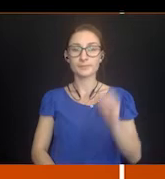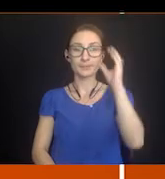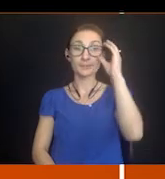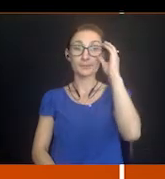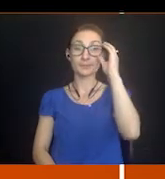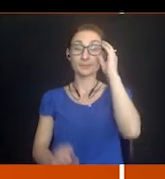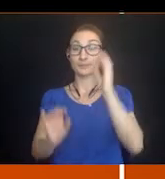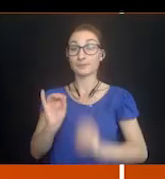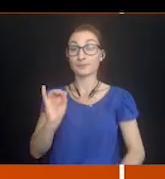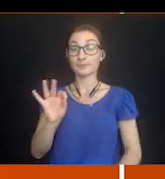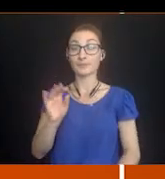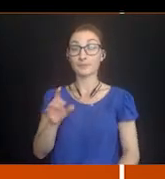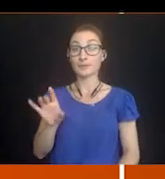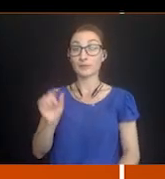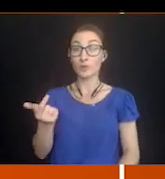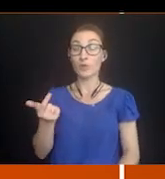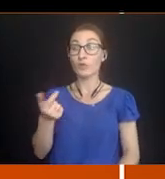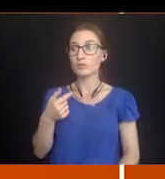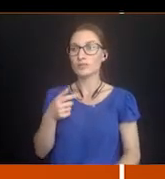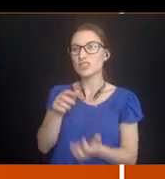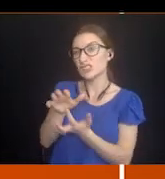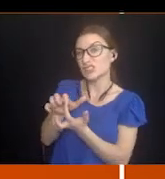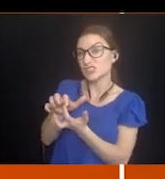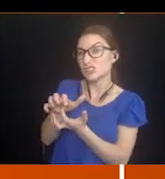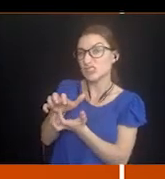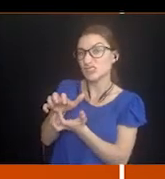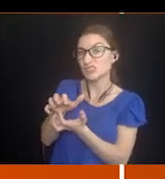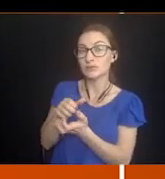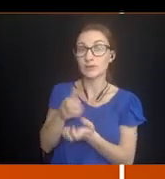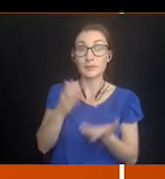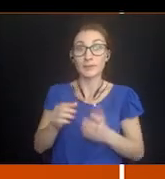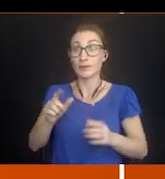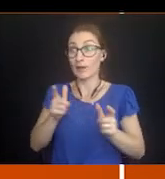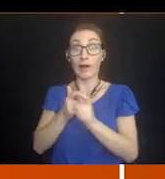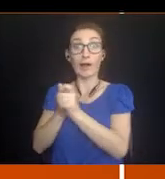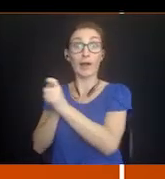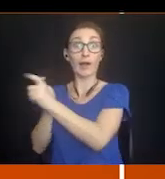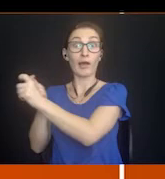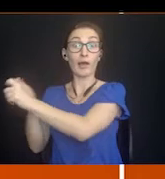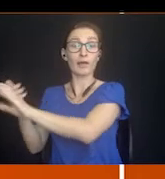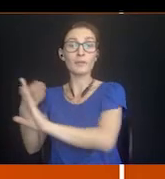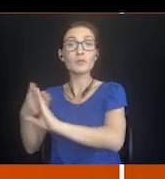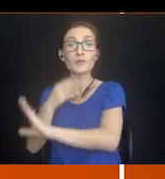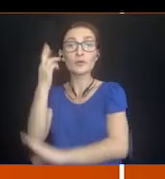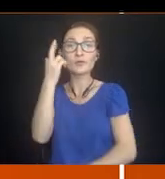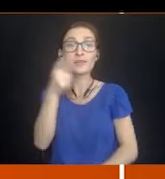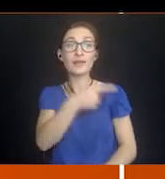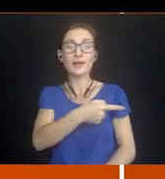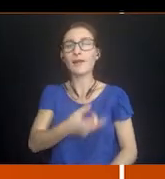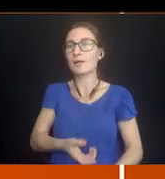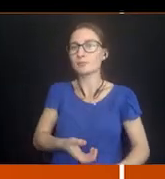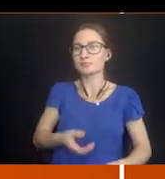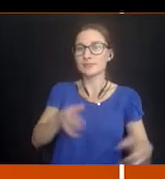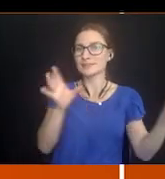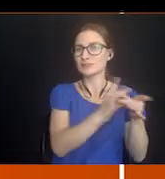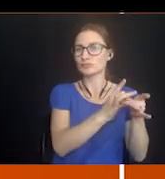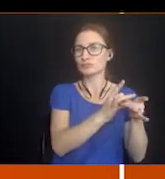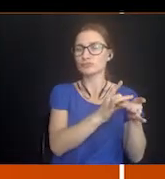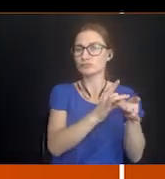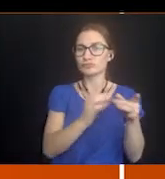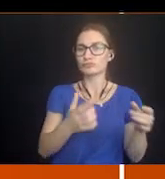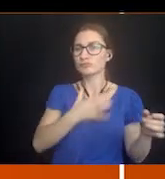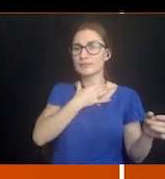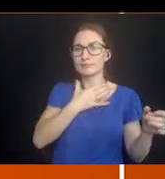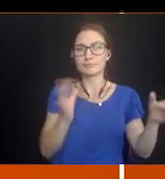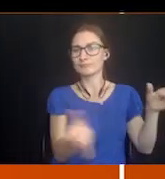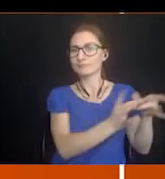set up. So if you see a dog growling at you, you might start running before you even realize the dog is on